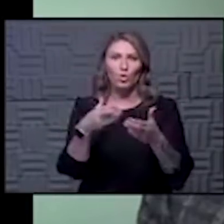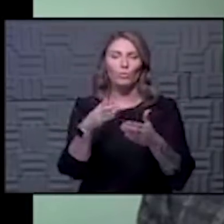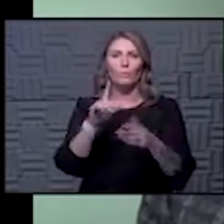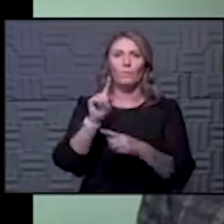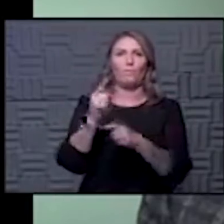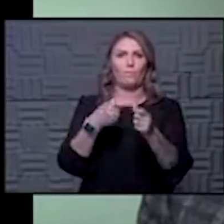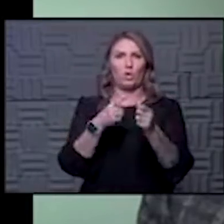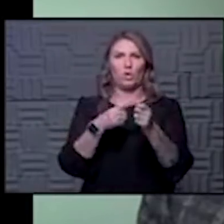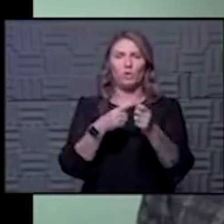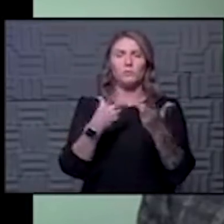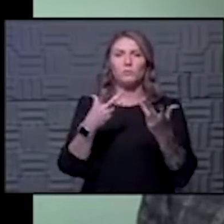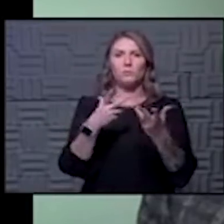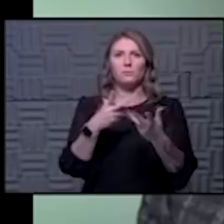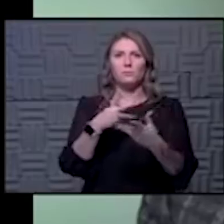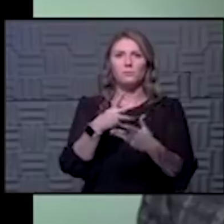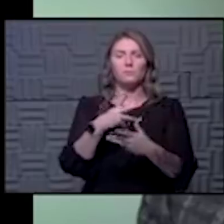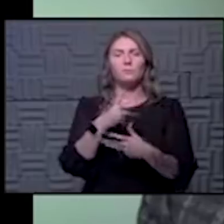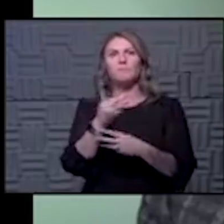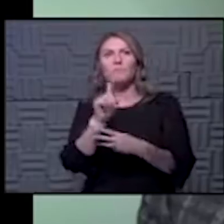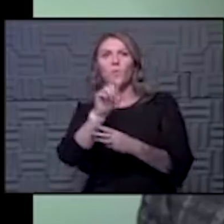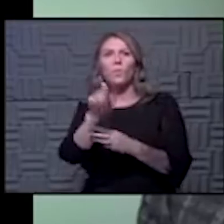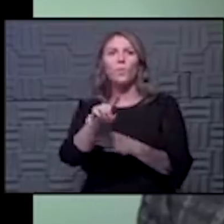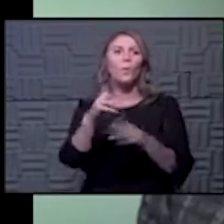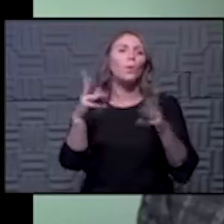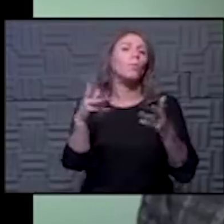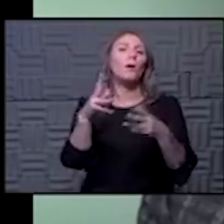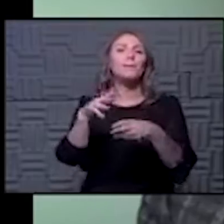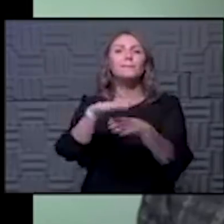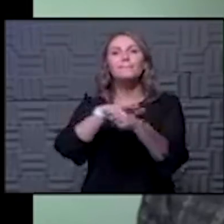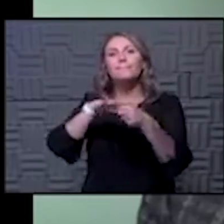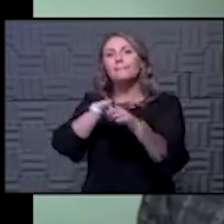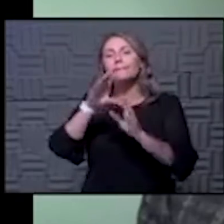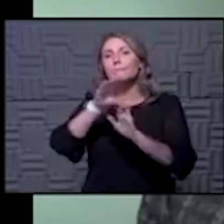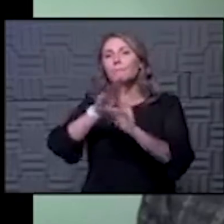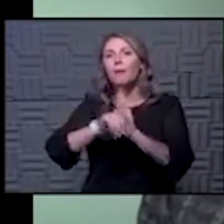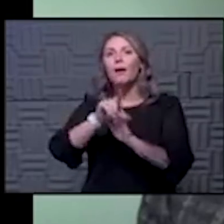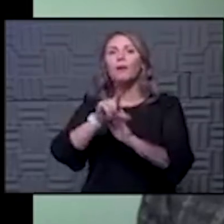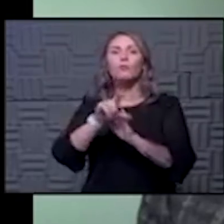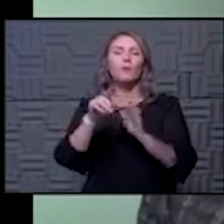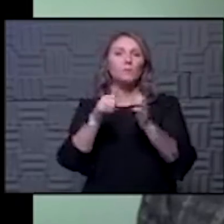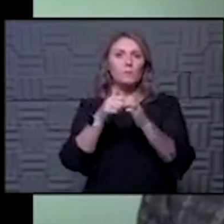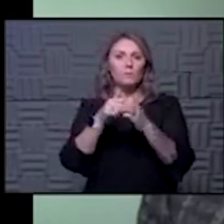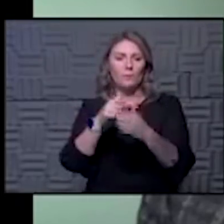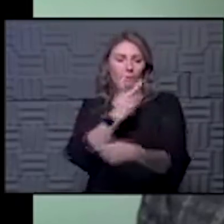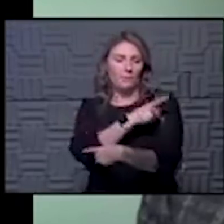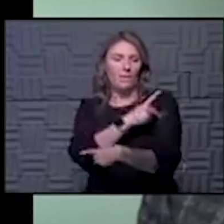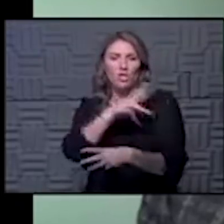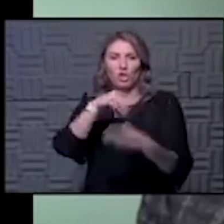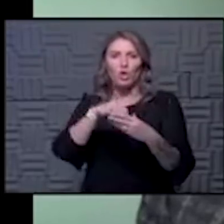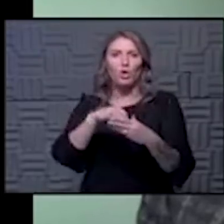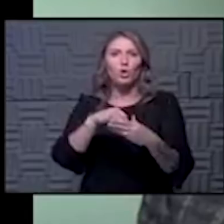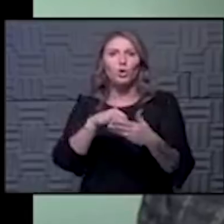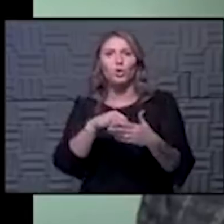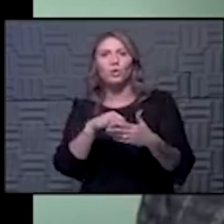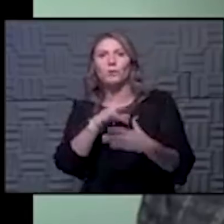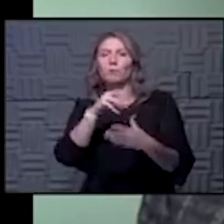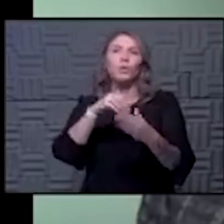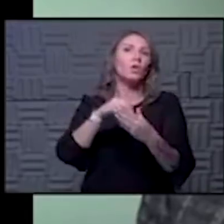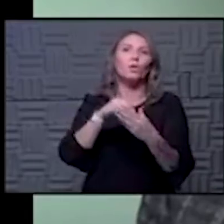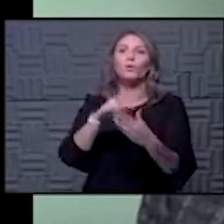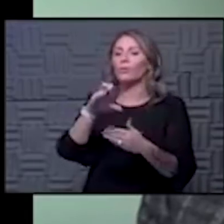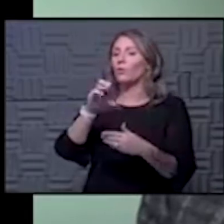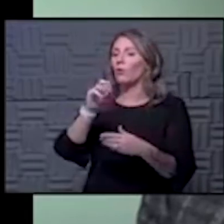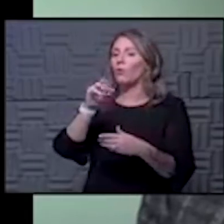grouping is, what are the demographics of our patients that are currently with us, and including